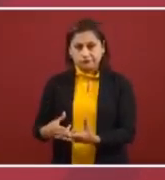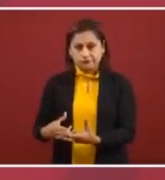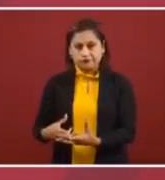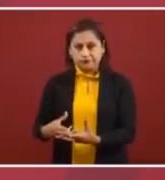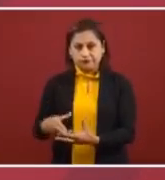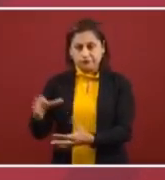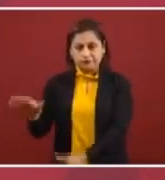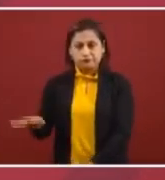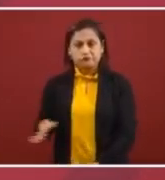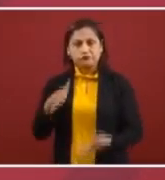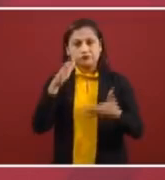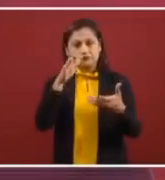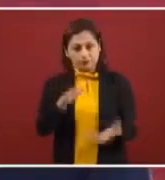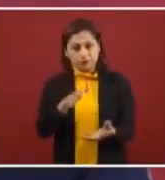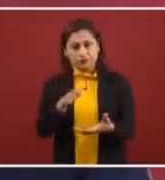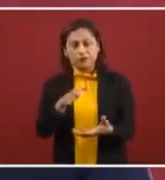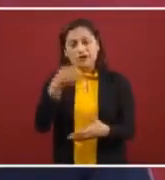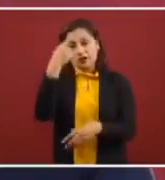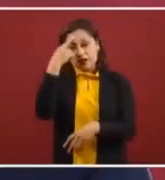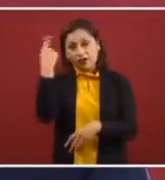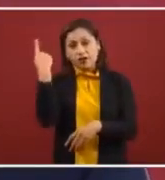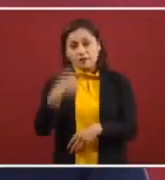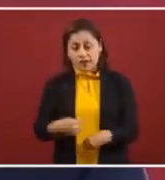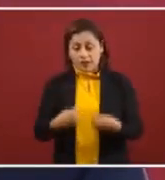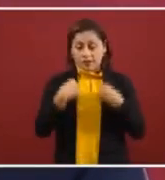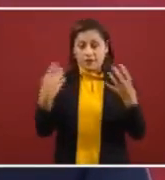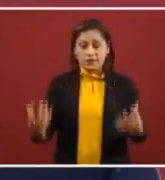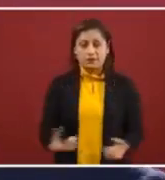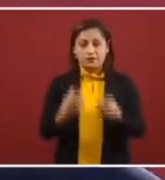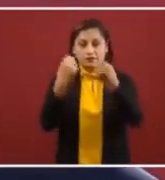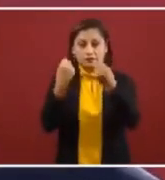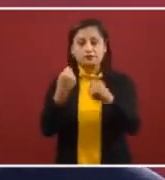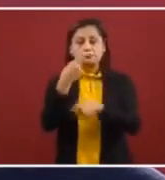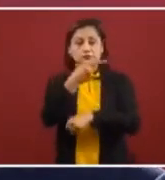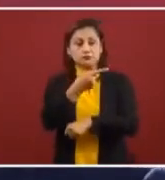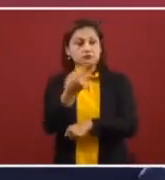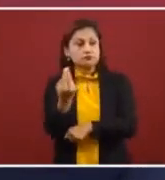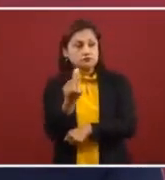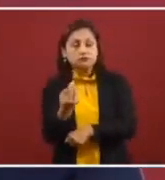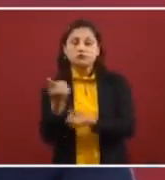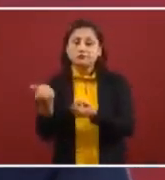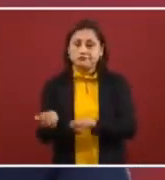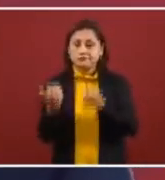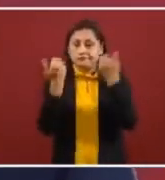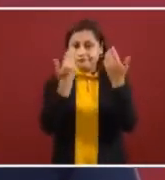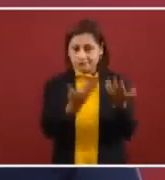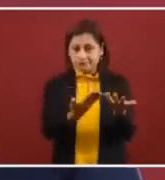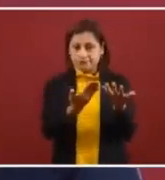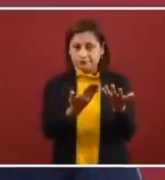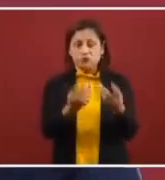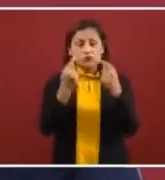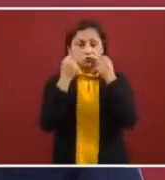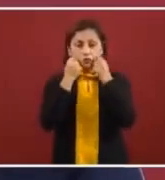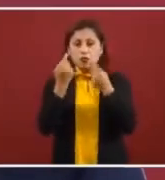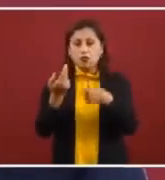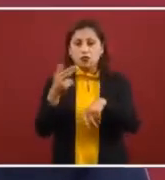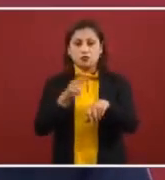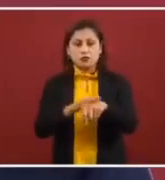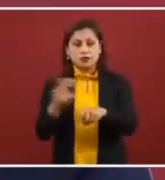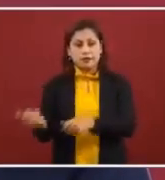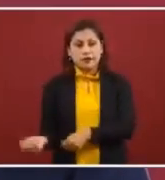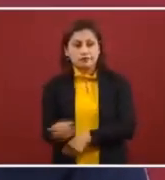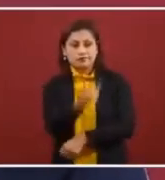and that we can save lives and obtain the medications that are required for the